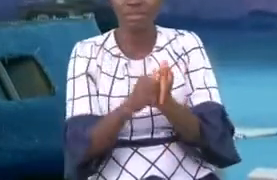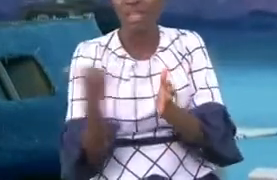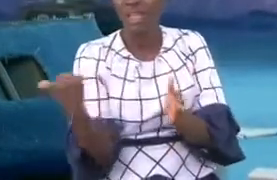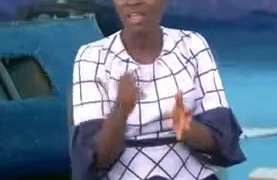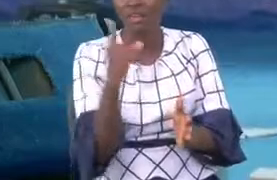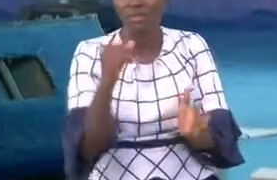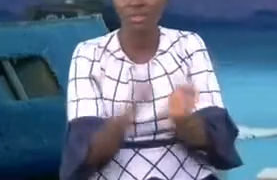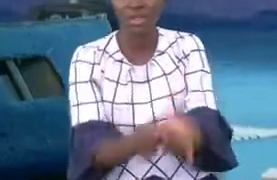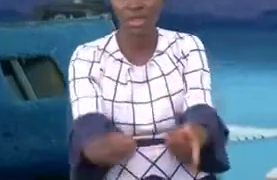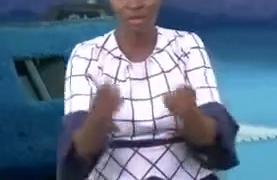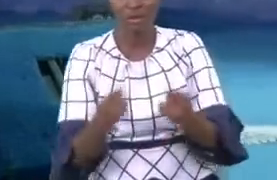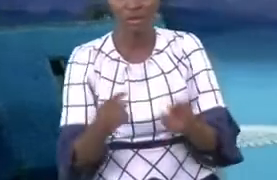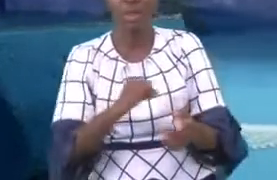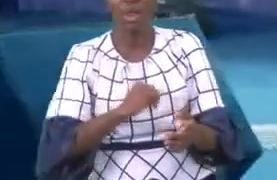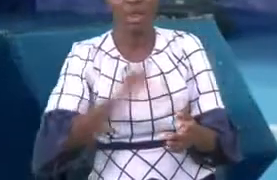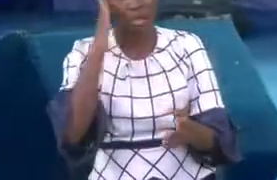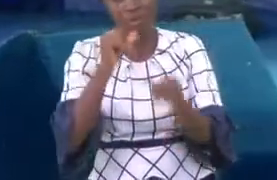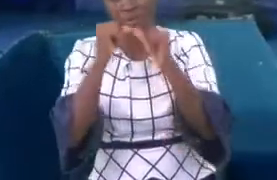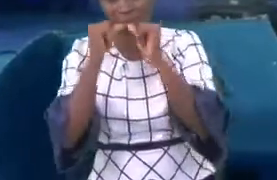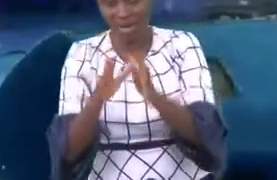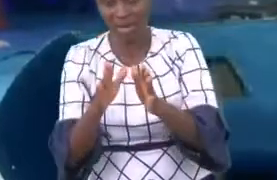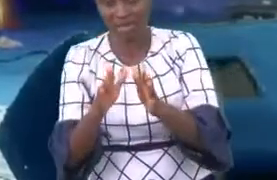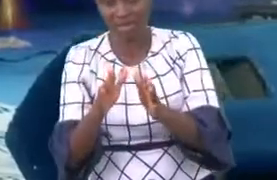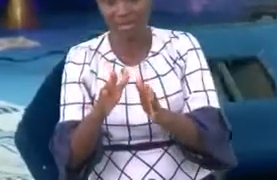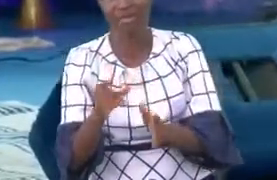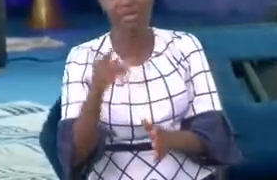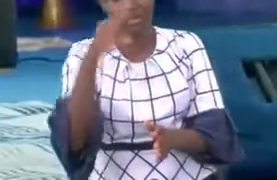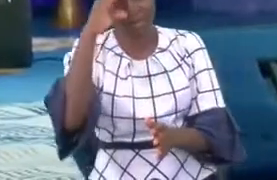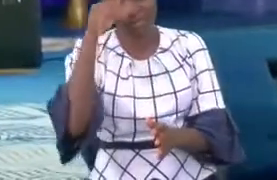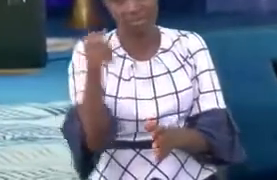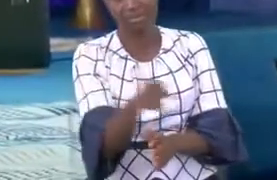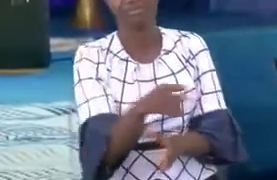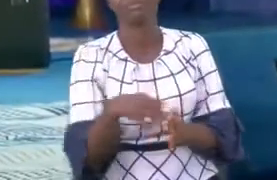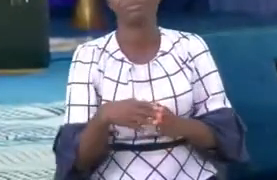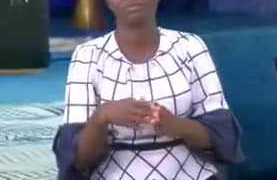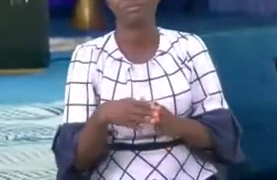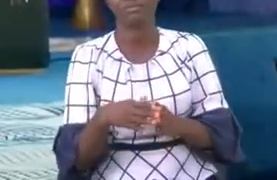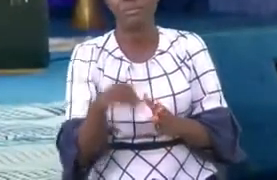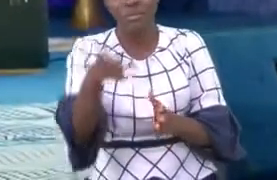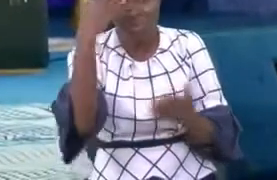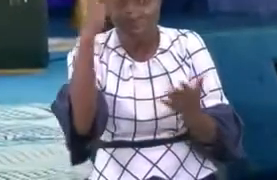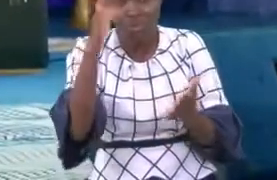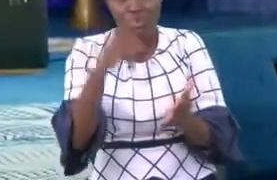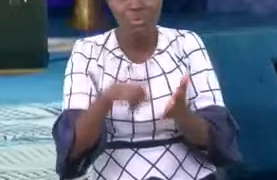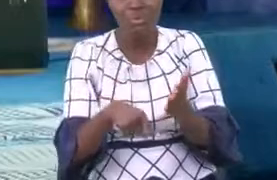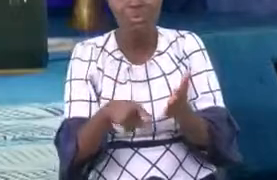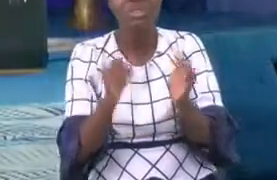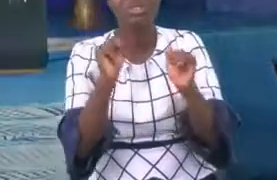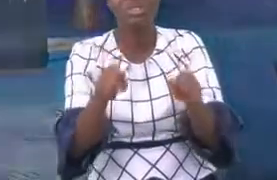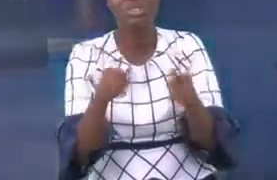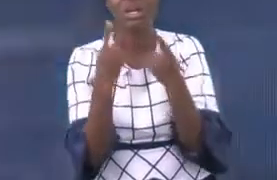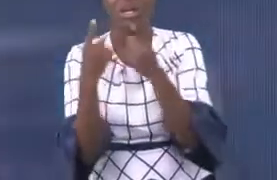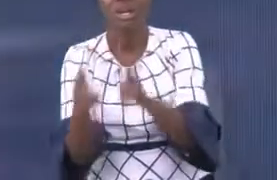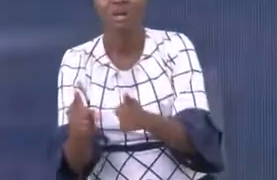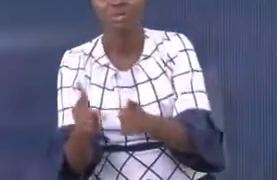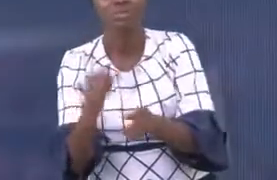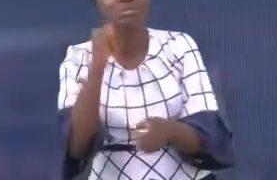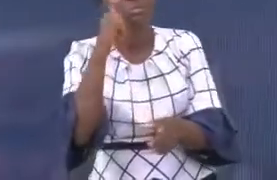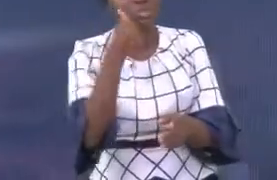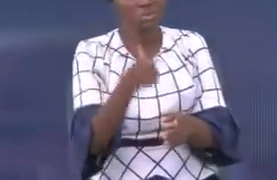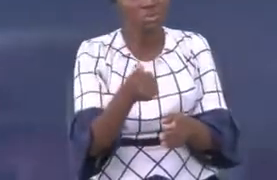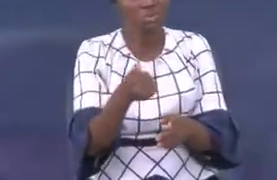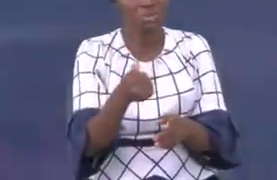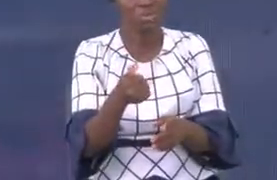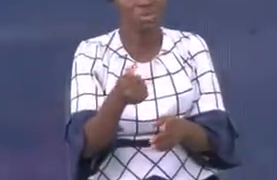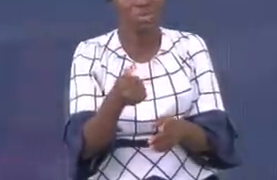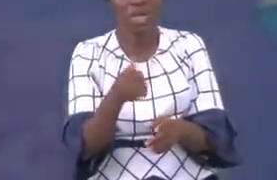don't know what will happen tomorrow. You don't know where you'll be tomorrow. At this time, when the time of opportunity is there,